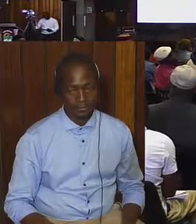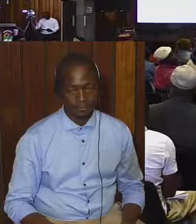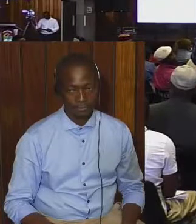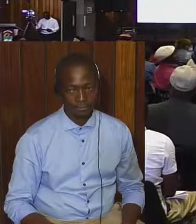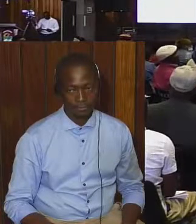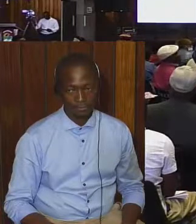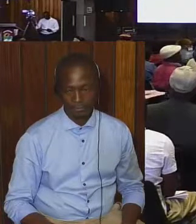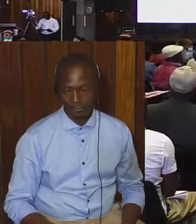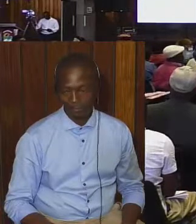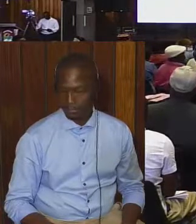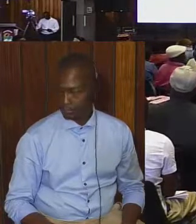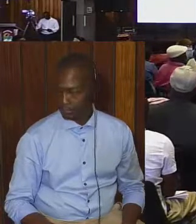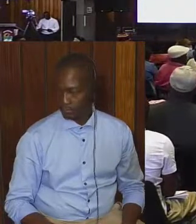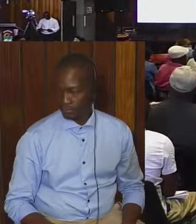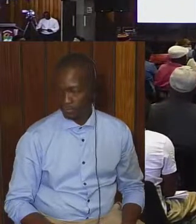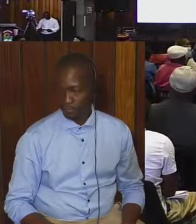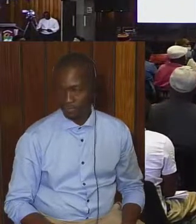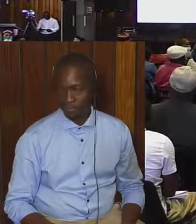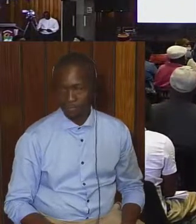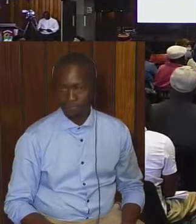nguMichael wakaHlatshwayo.